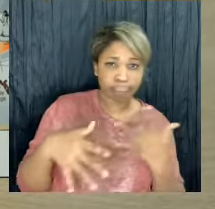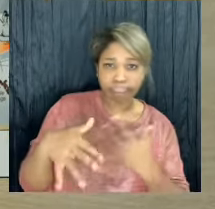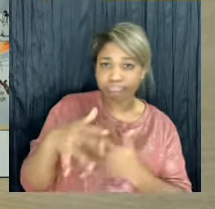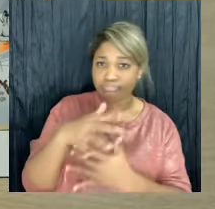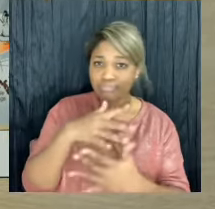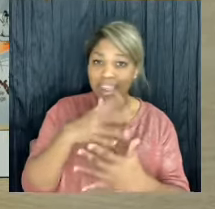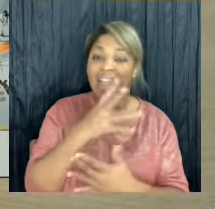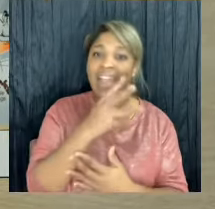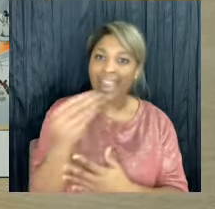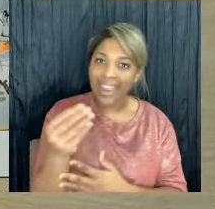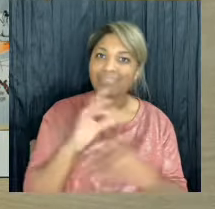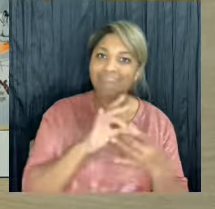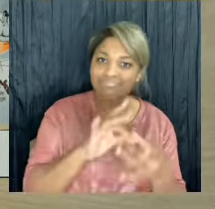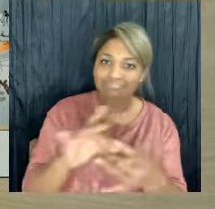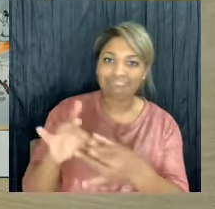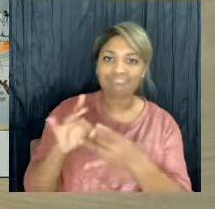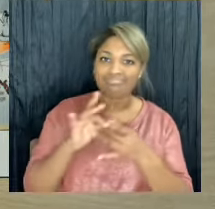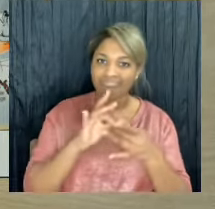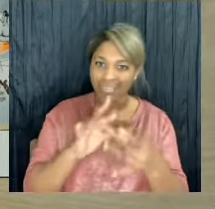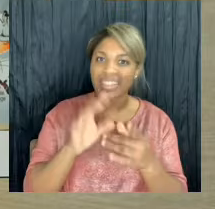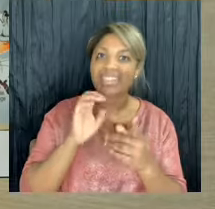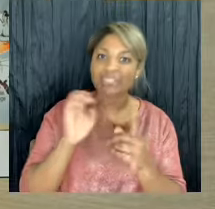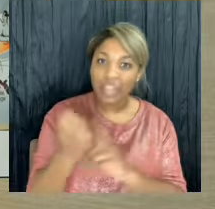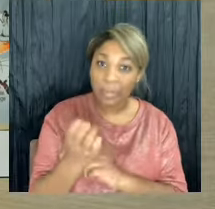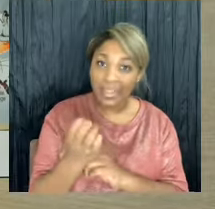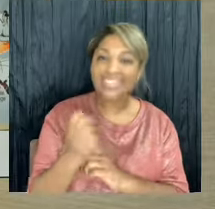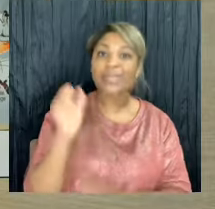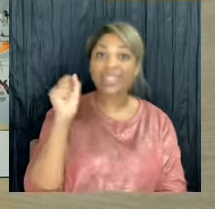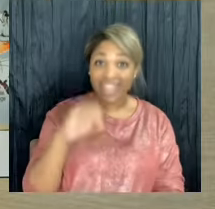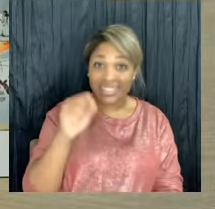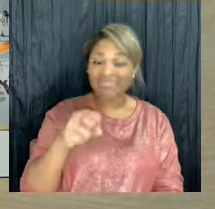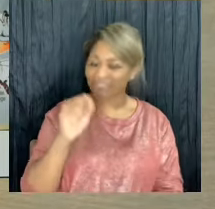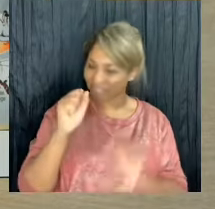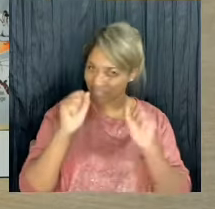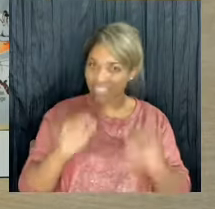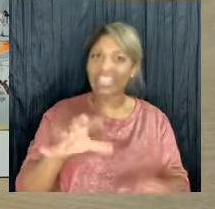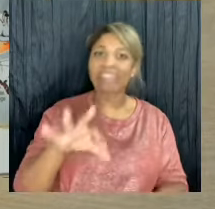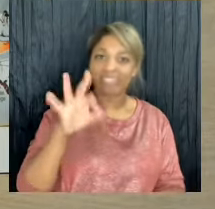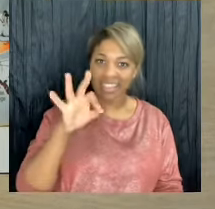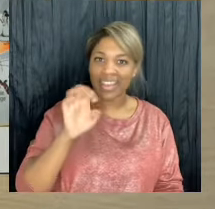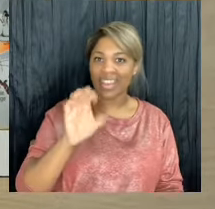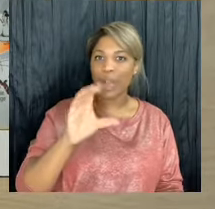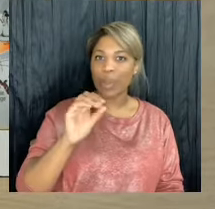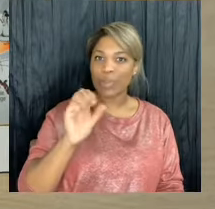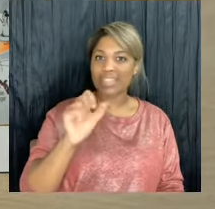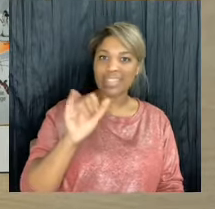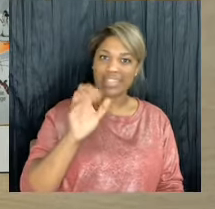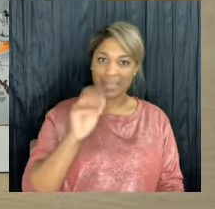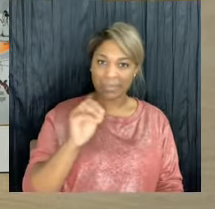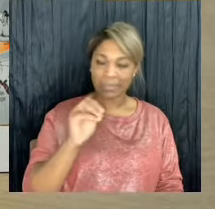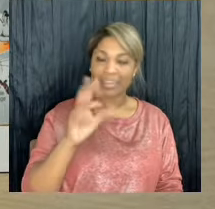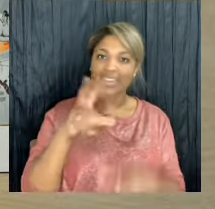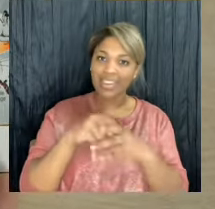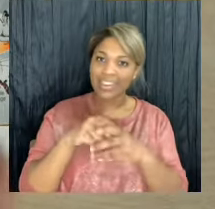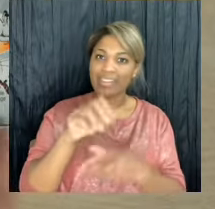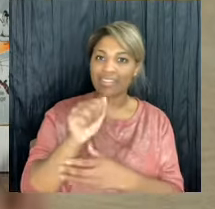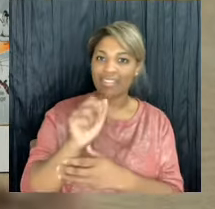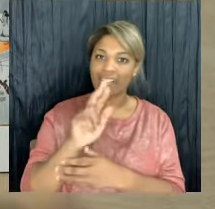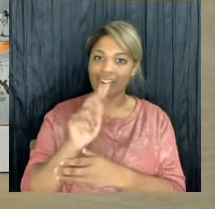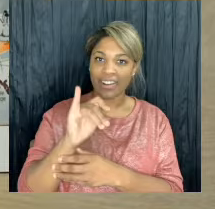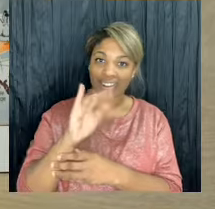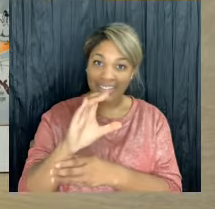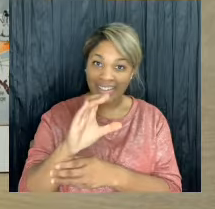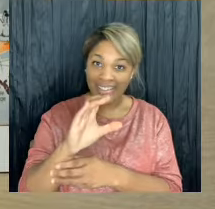and in the environment. So yes, we can find ecosystems in the Arctic. I